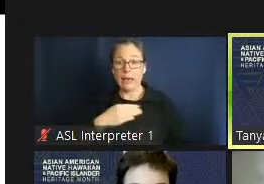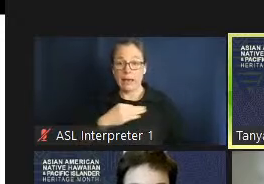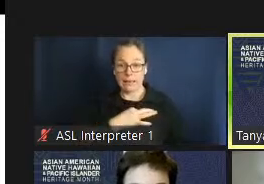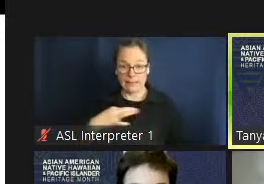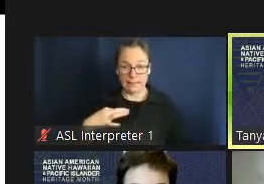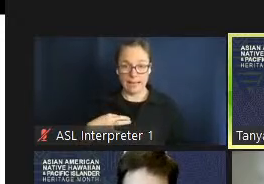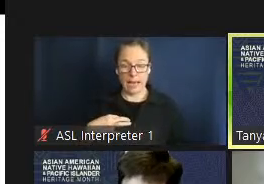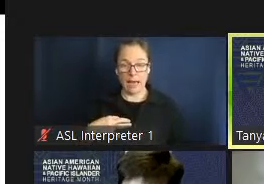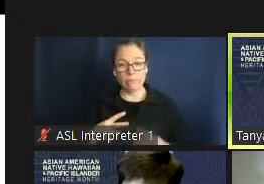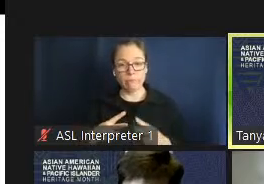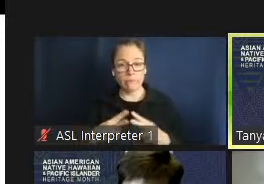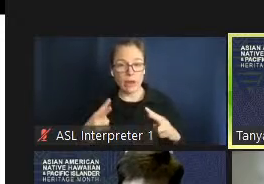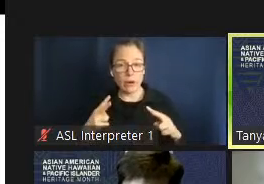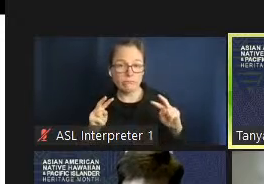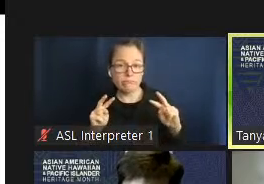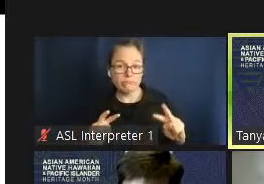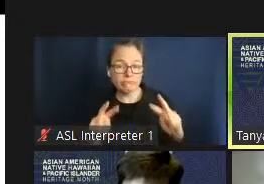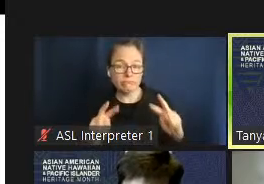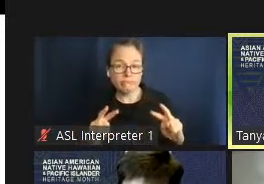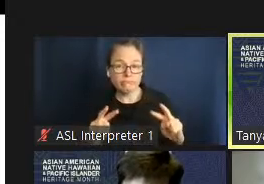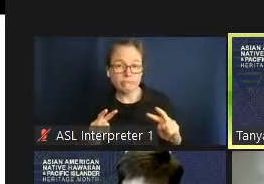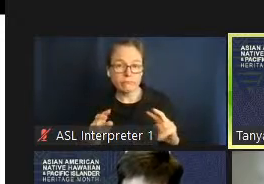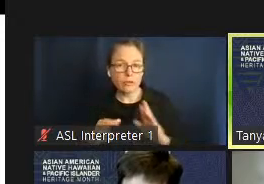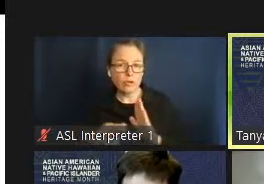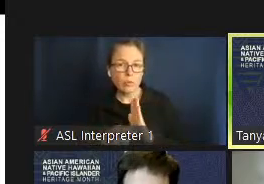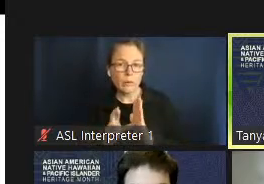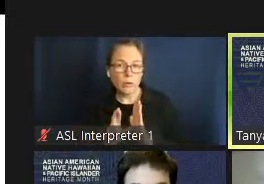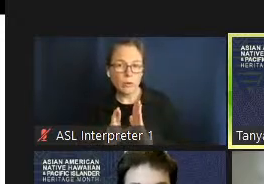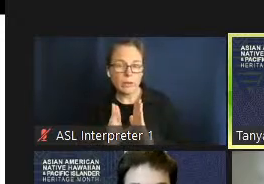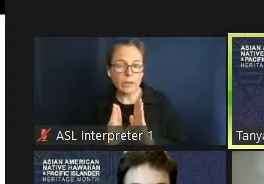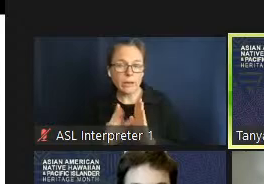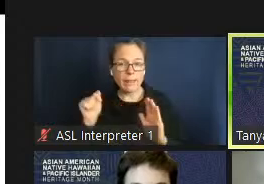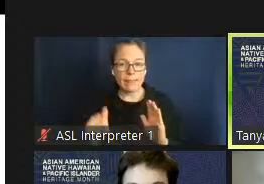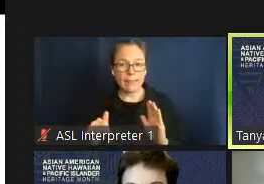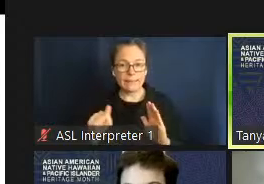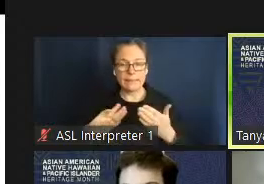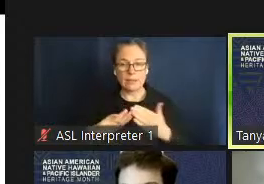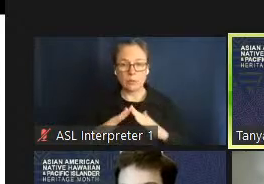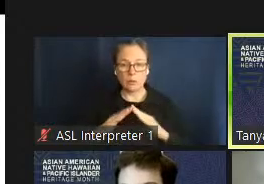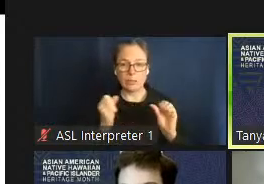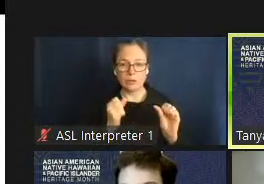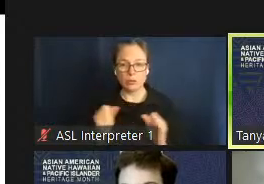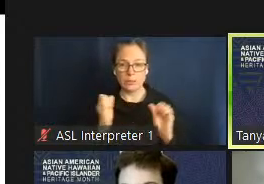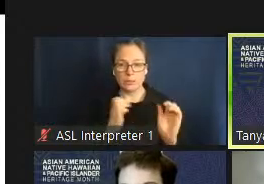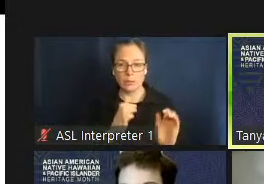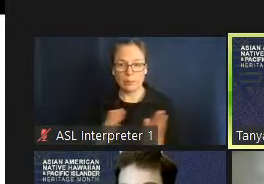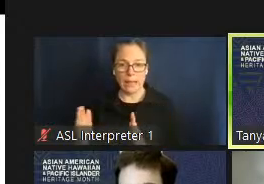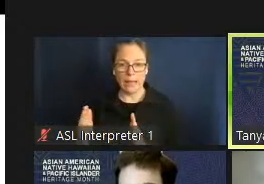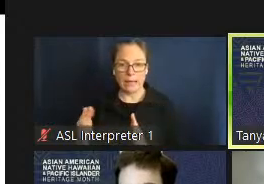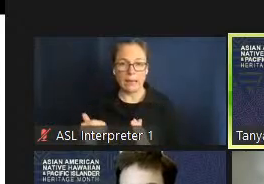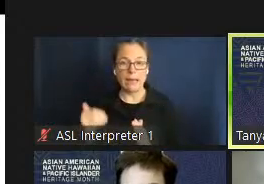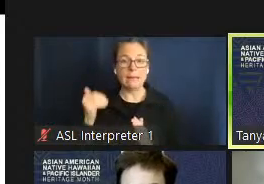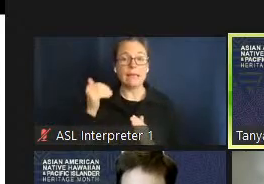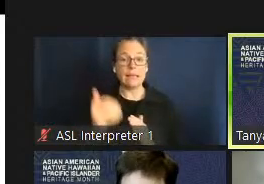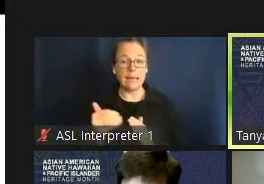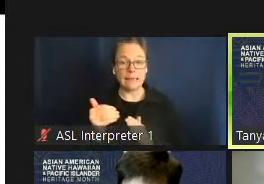forward to revisiting our organization's community strategic plan in the next year so that we can